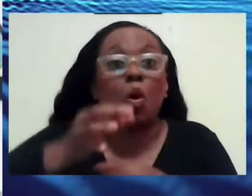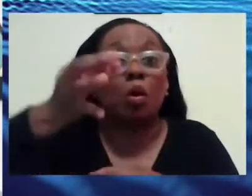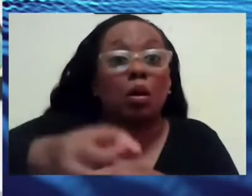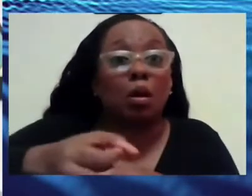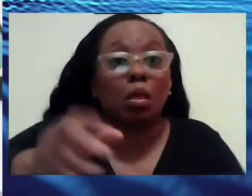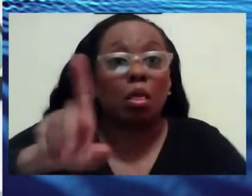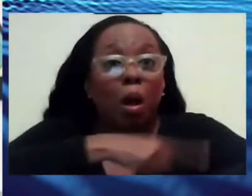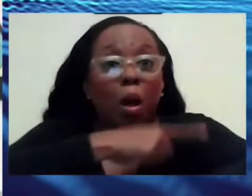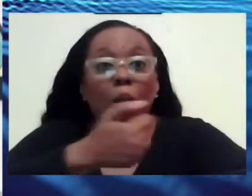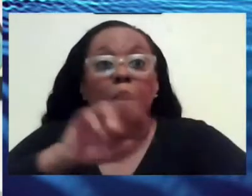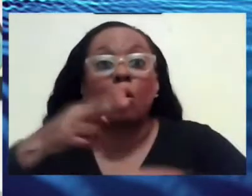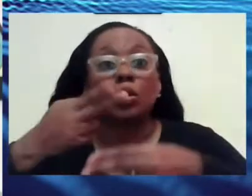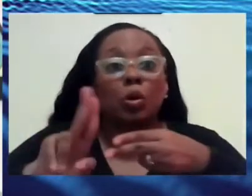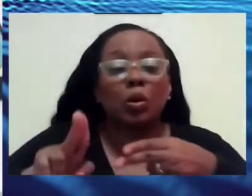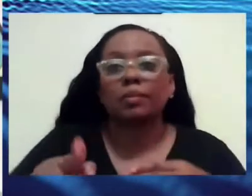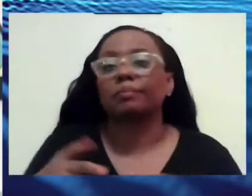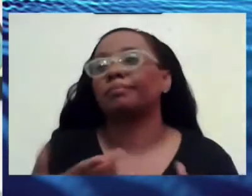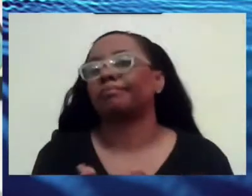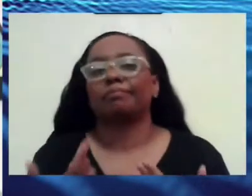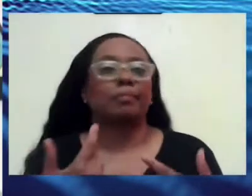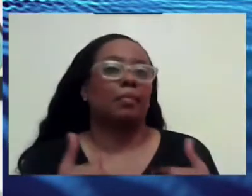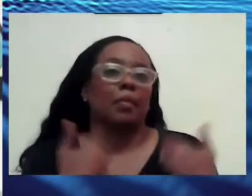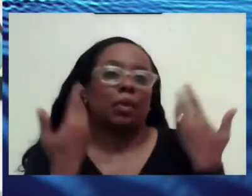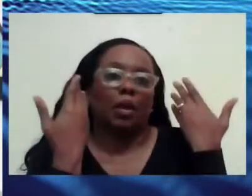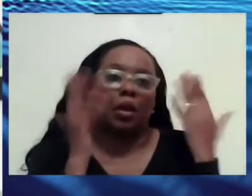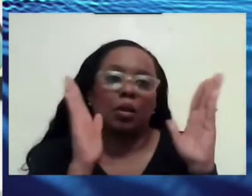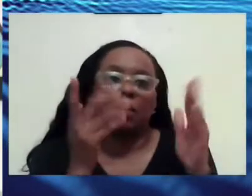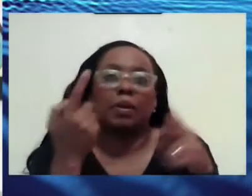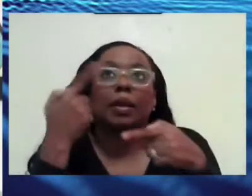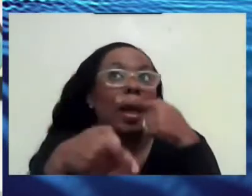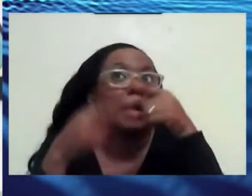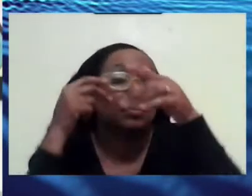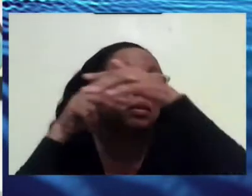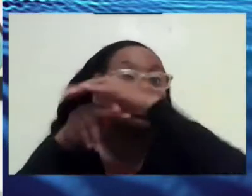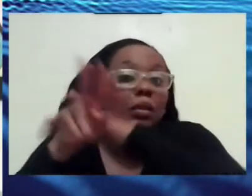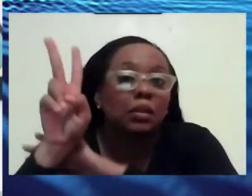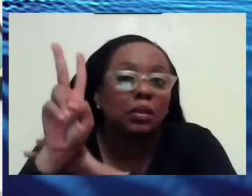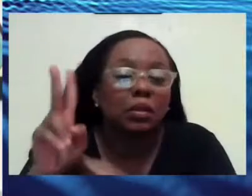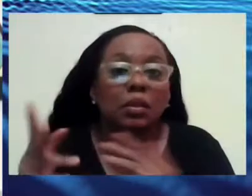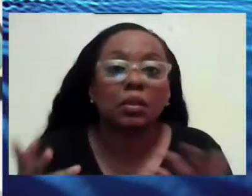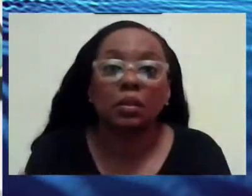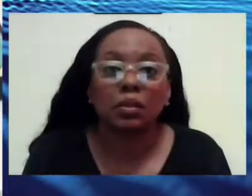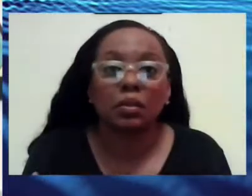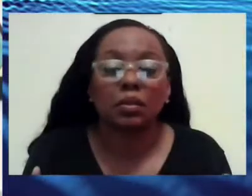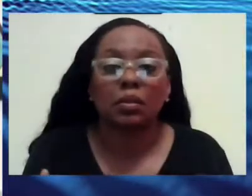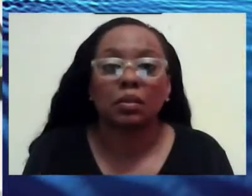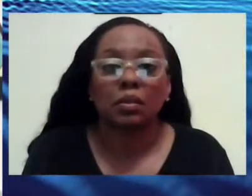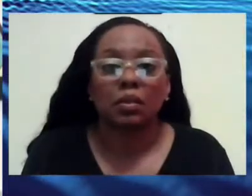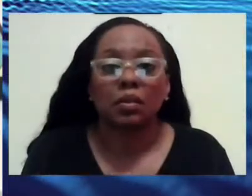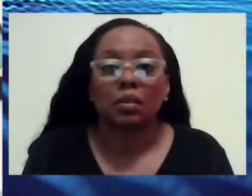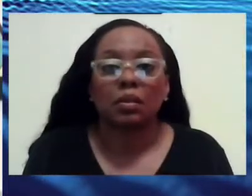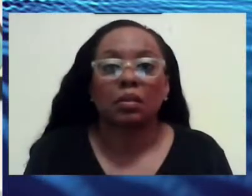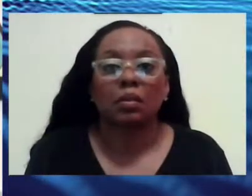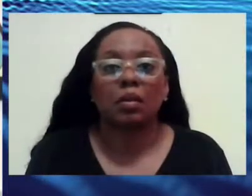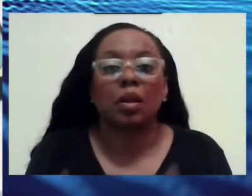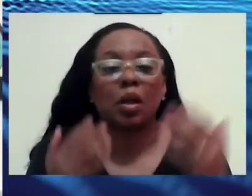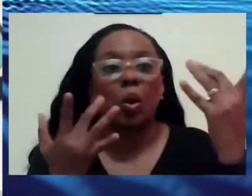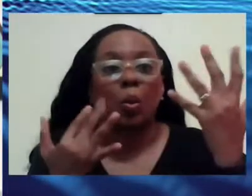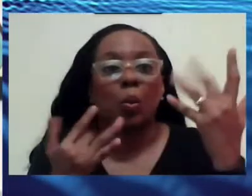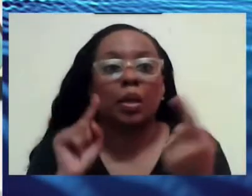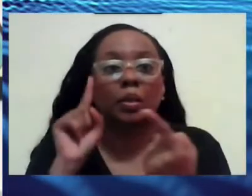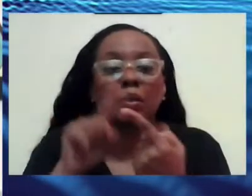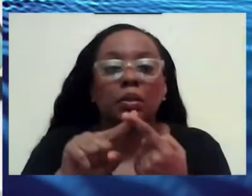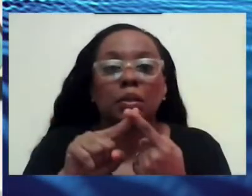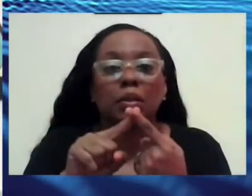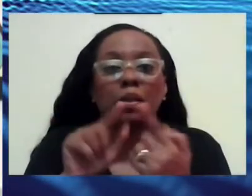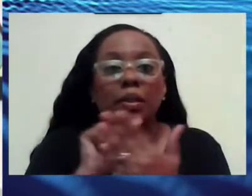at this point, Barry. I'm going to simply reiterate to all of you and to the country, give us till the 26th. Obviously, before